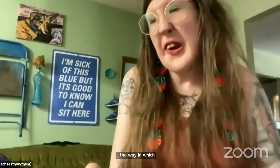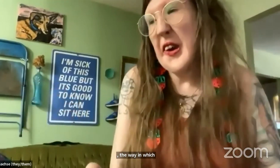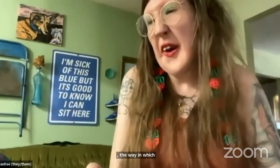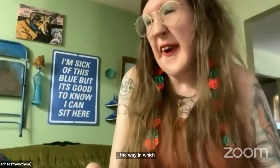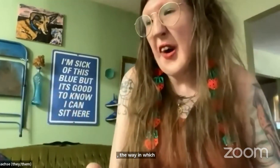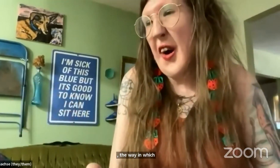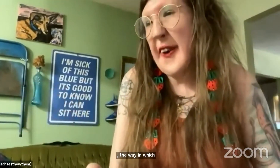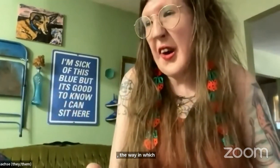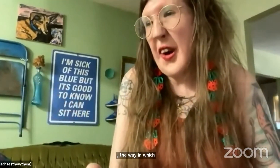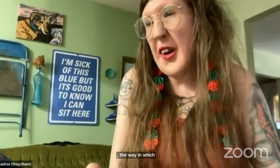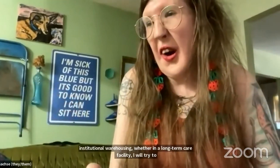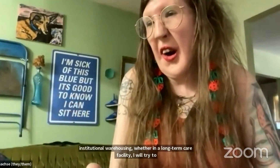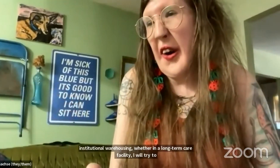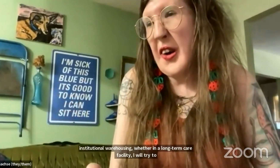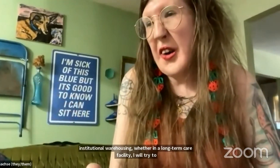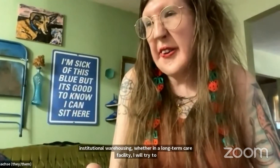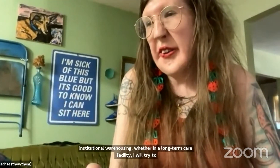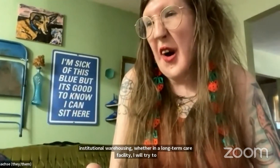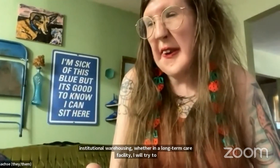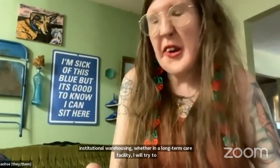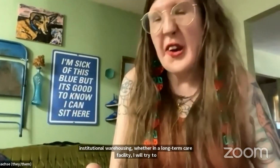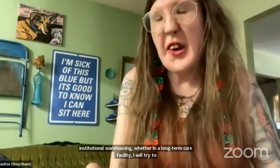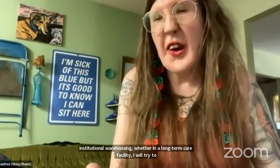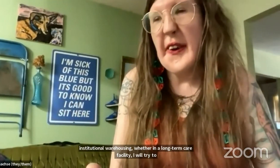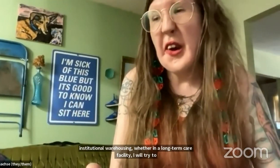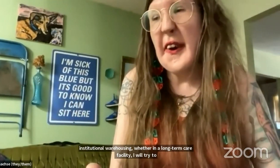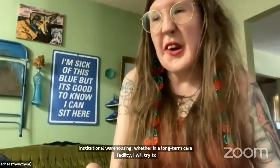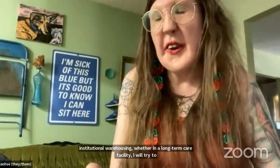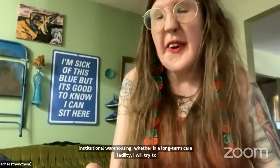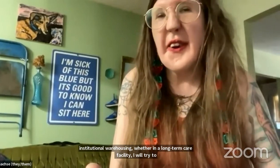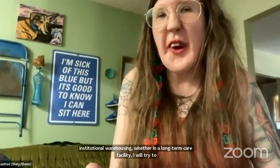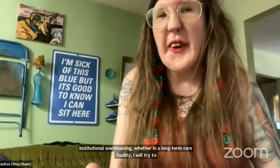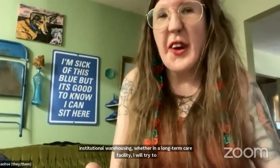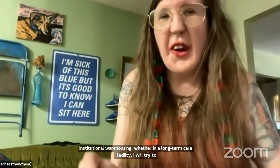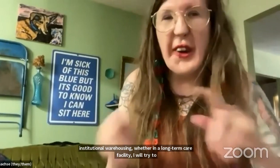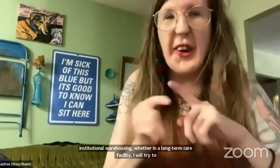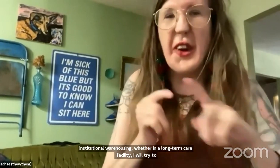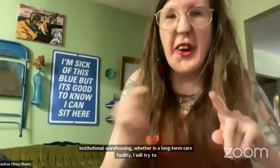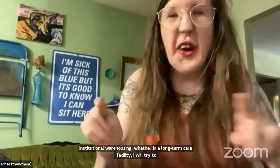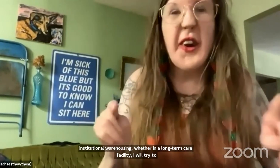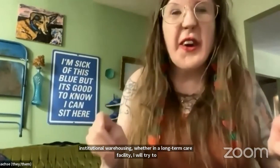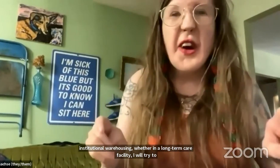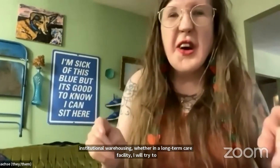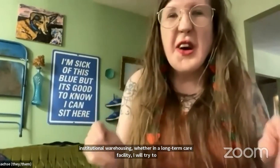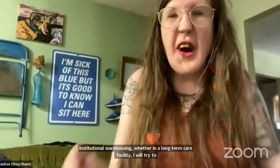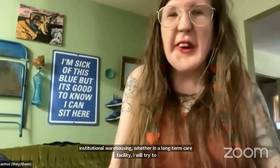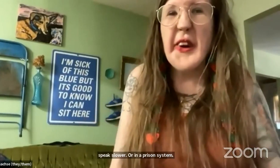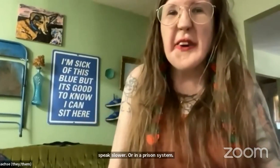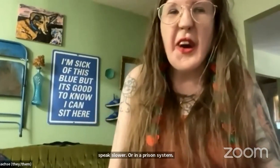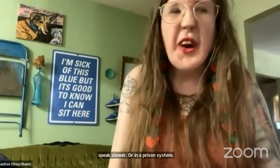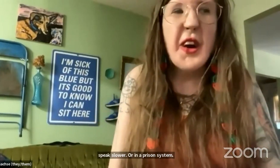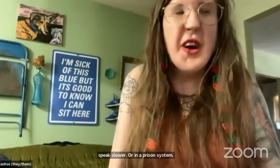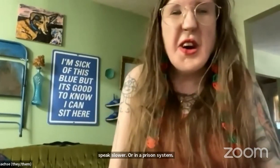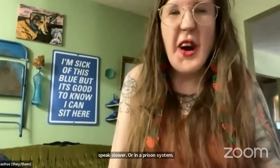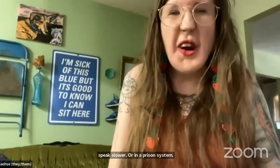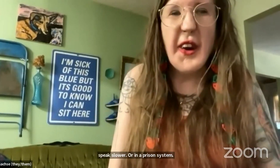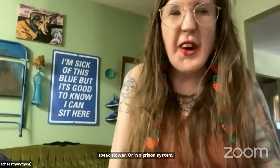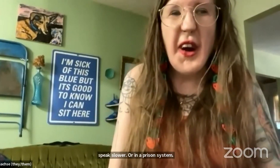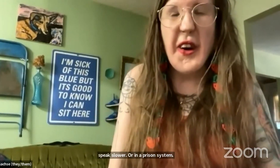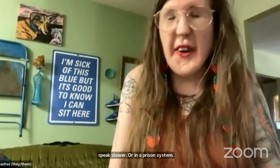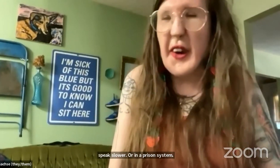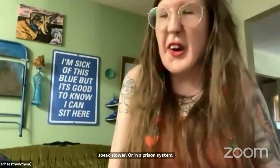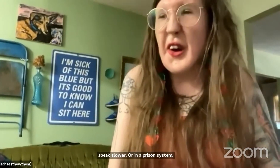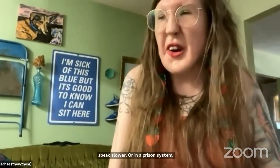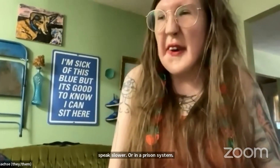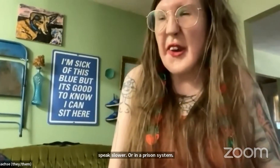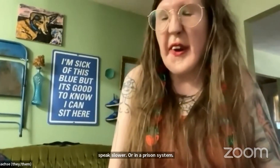a prison system, often robs, humans from the ability to see each other as community. And I think